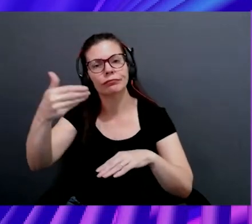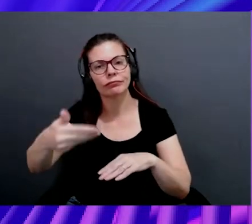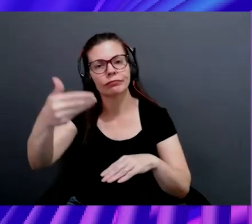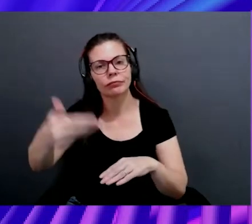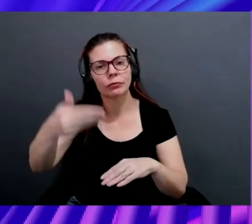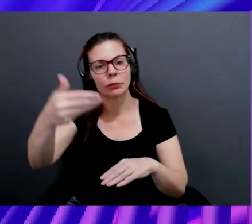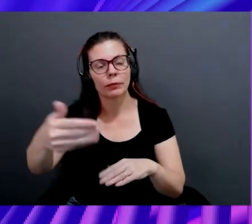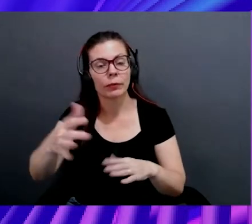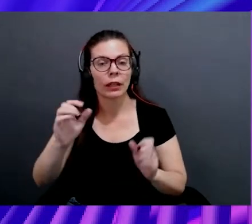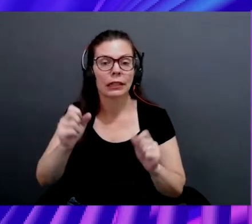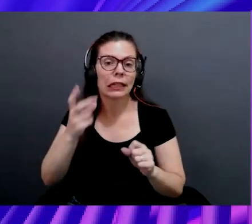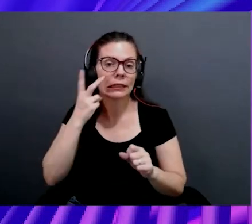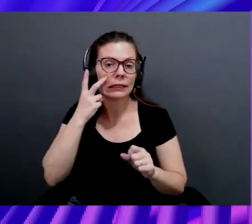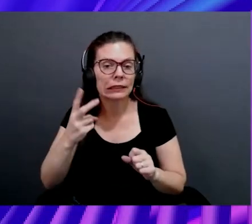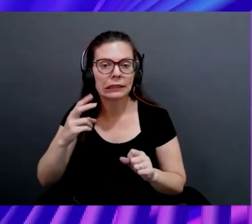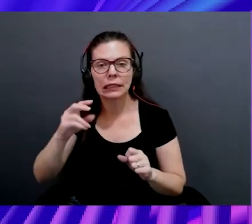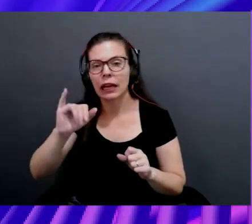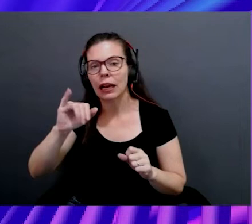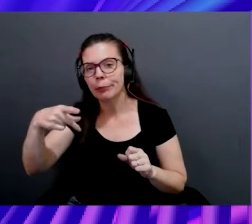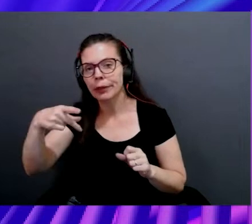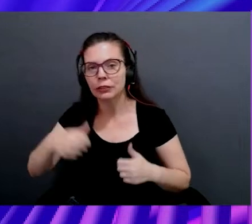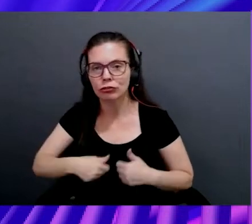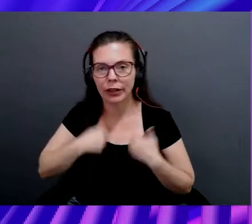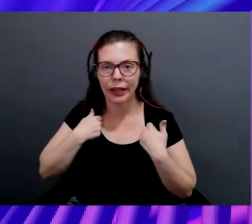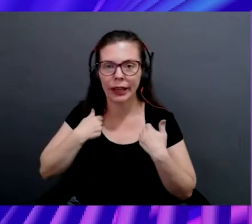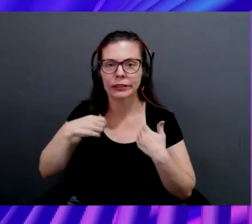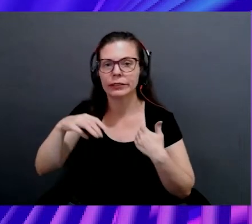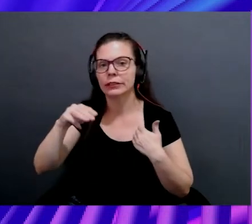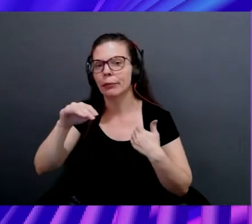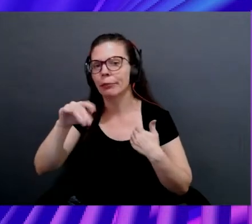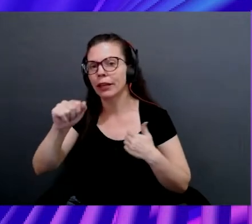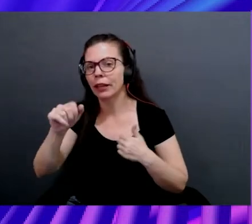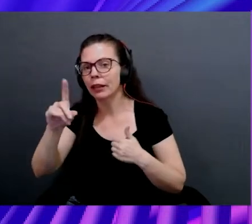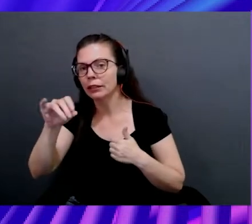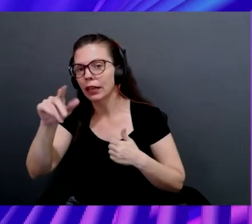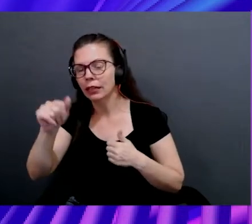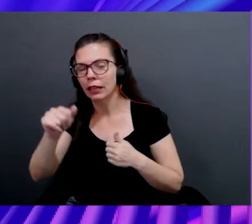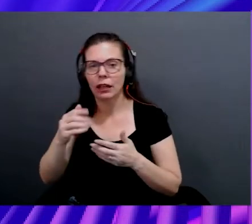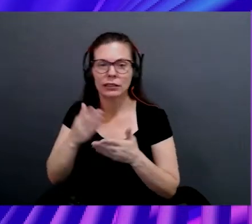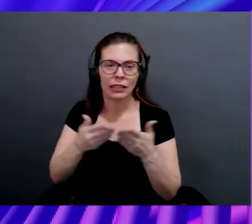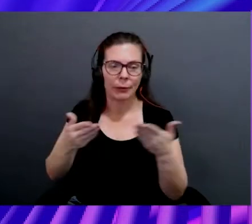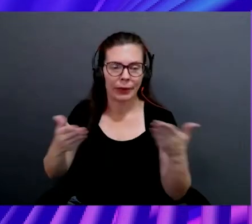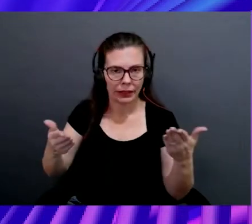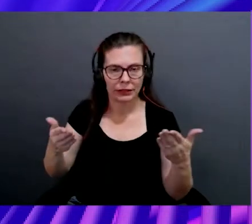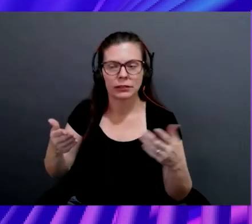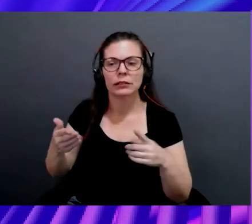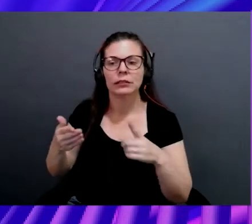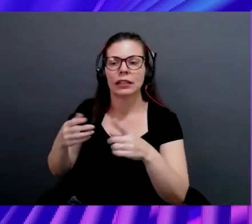see IP address, some of the metadata, some of the things, and then here is the